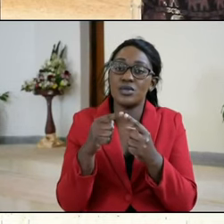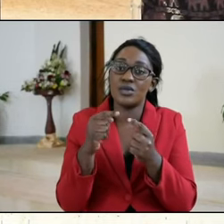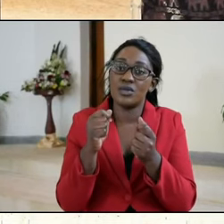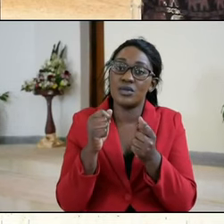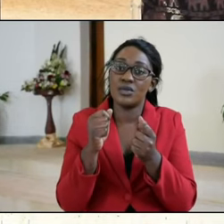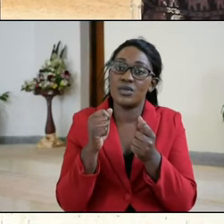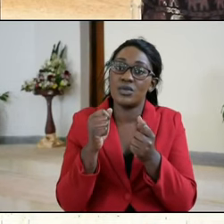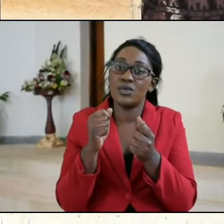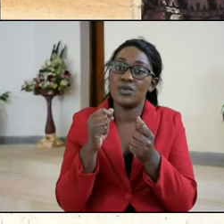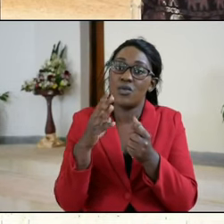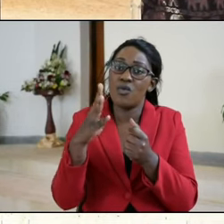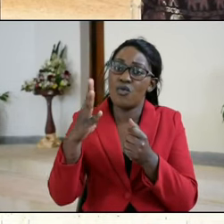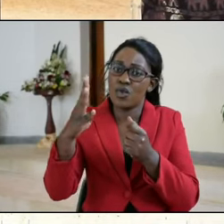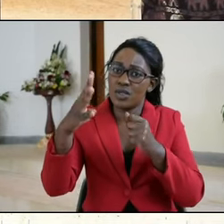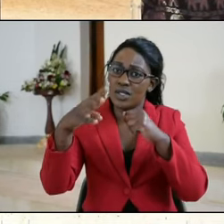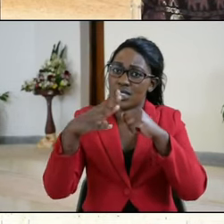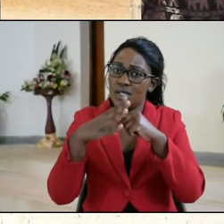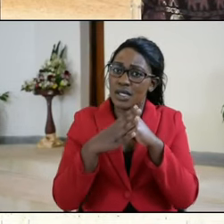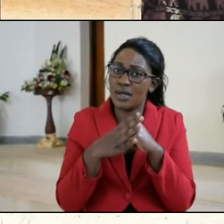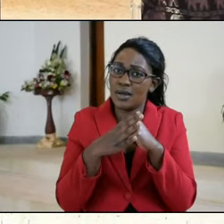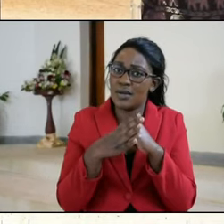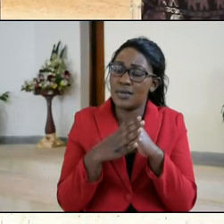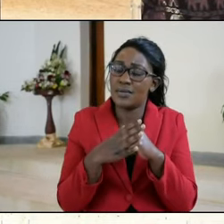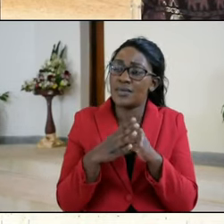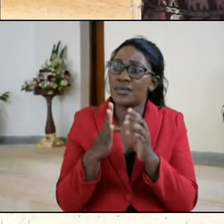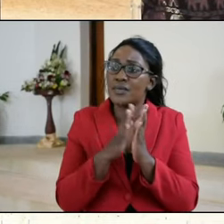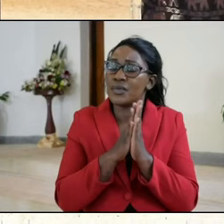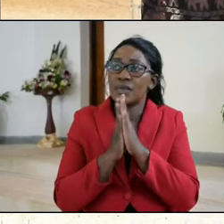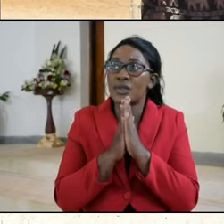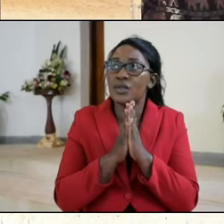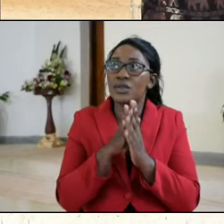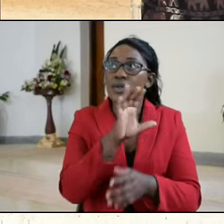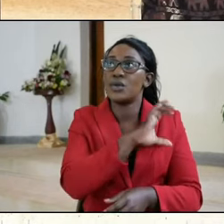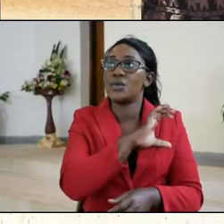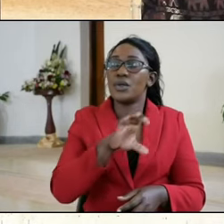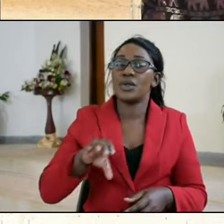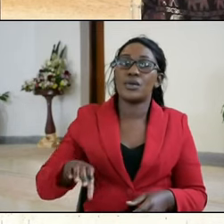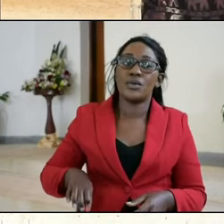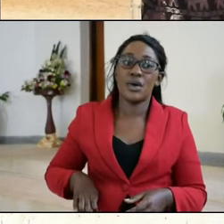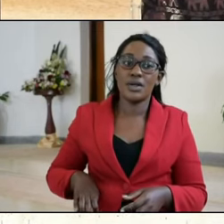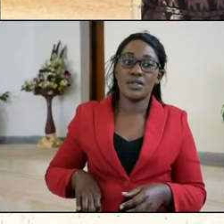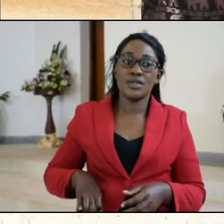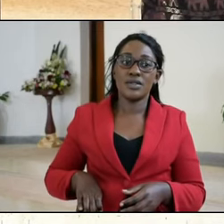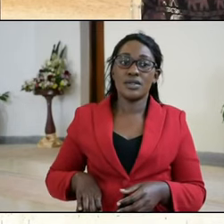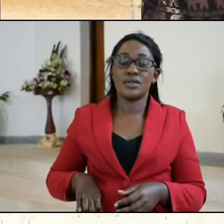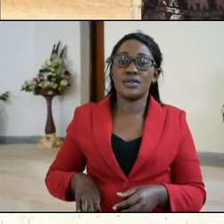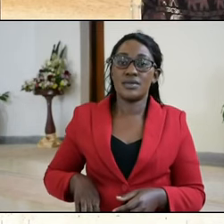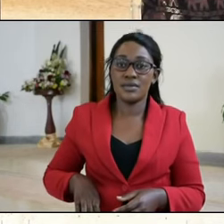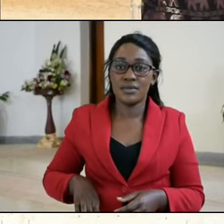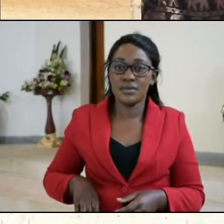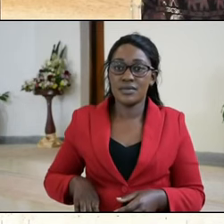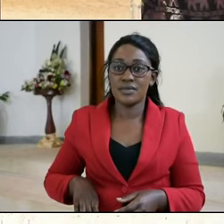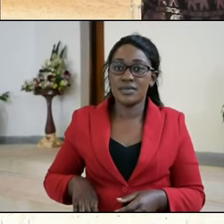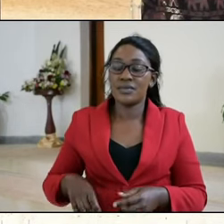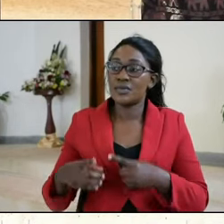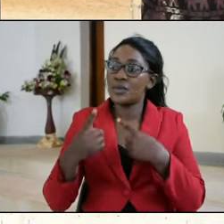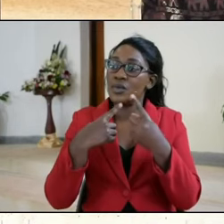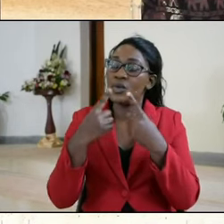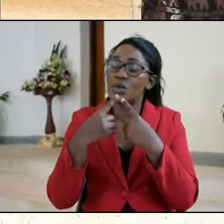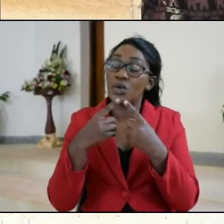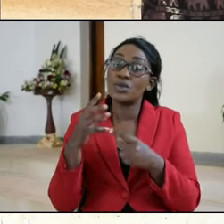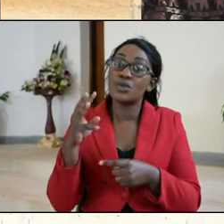verse 49. It is the story of Christ and how he meets two people, Cleopas and the friend, on the road to Emmaus, and he talks to